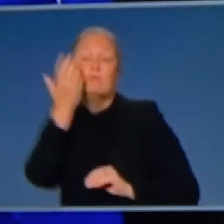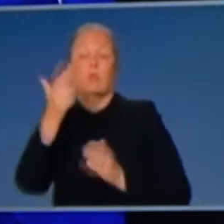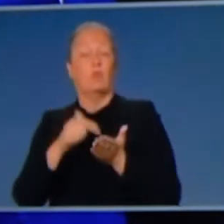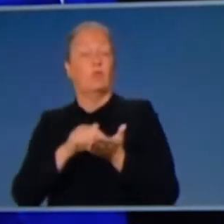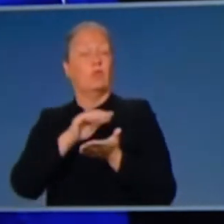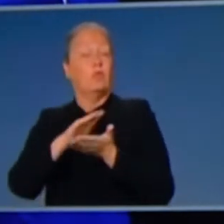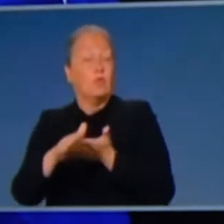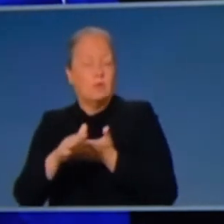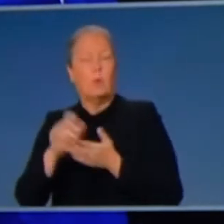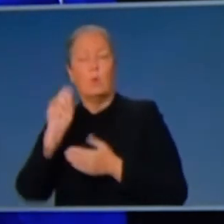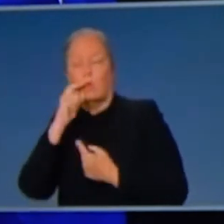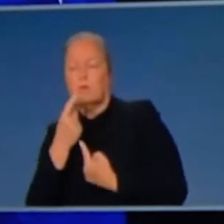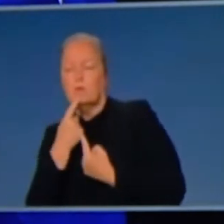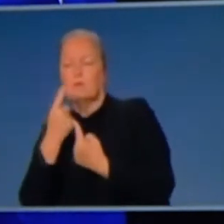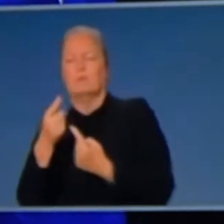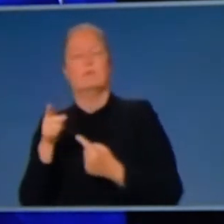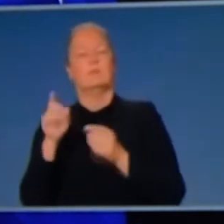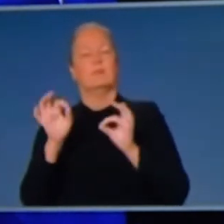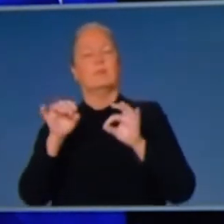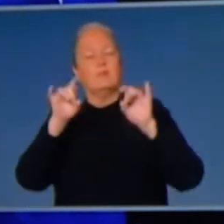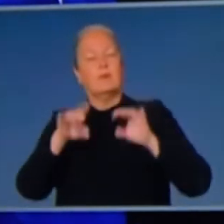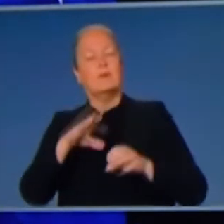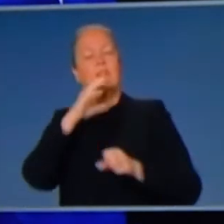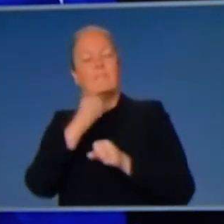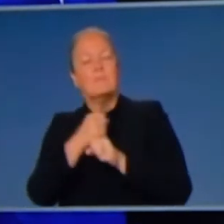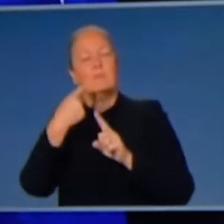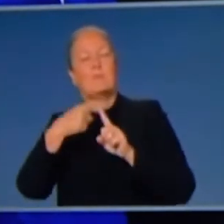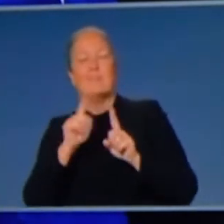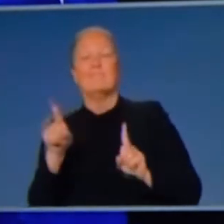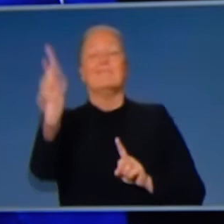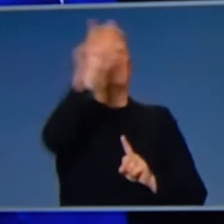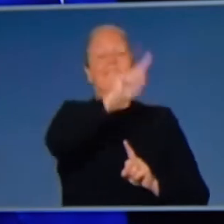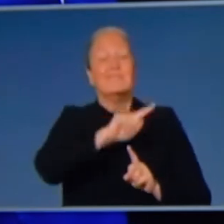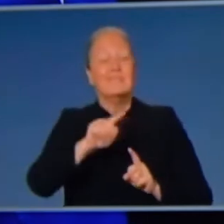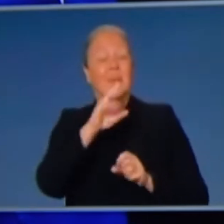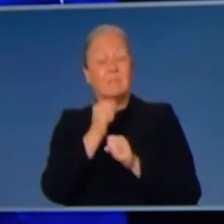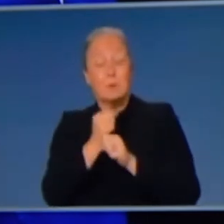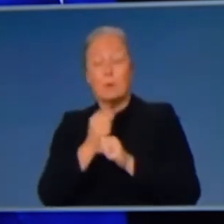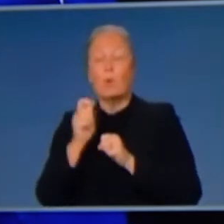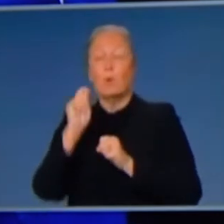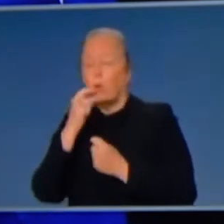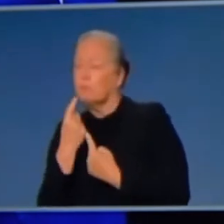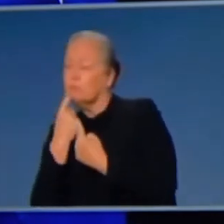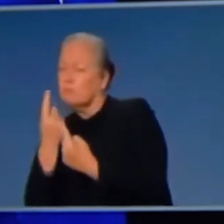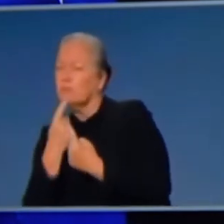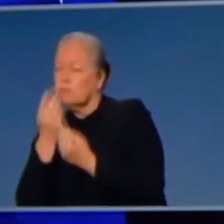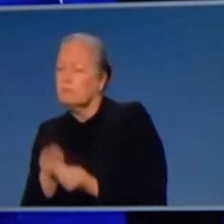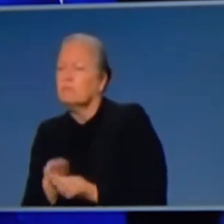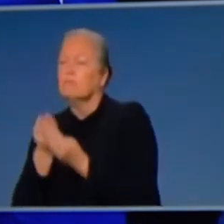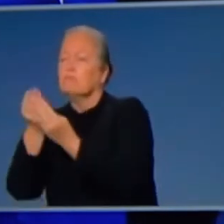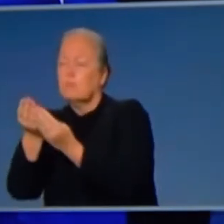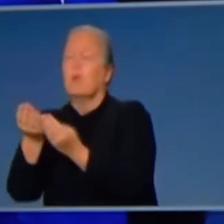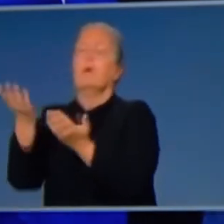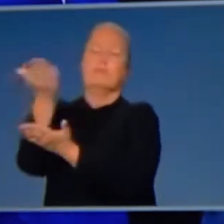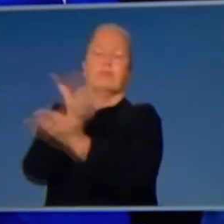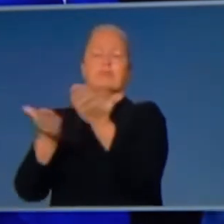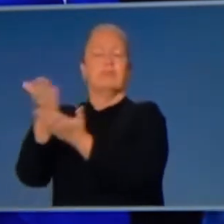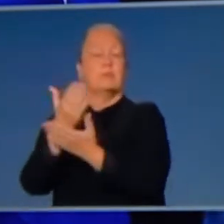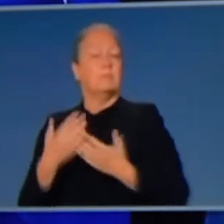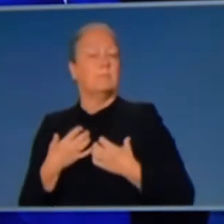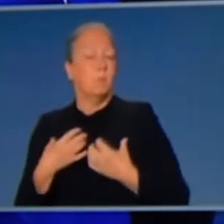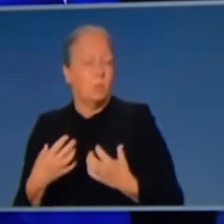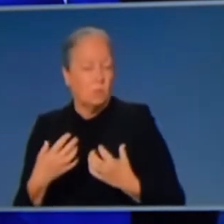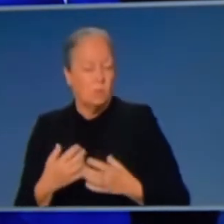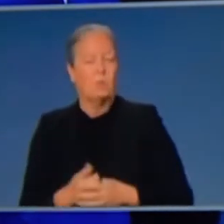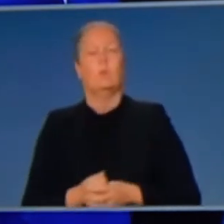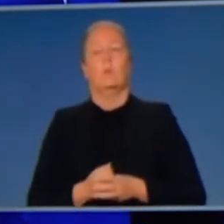Premier Andrews made his announcement this morning, not unexpected. Schools are going back after the Easter break, and the arrangements